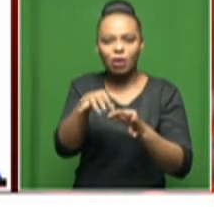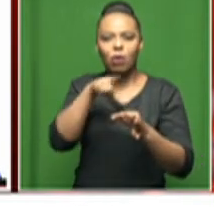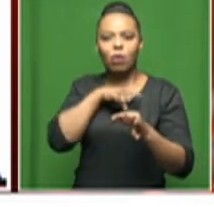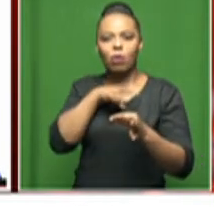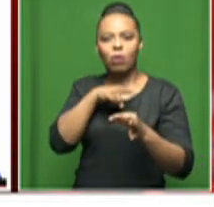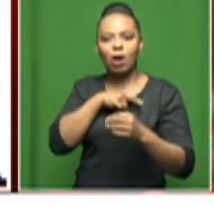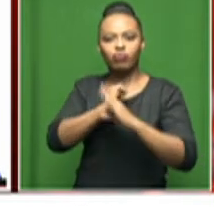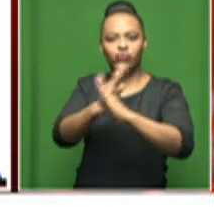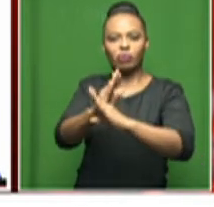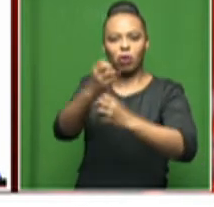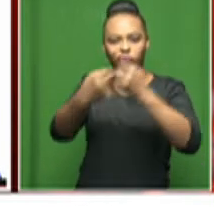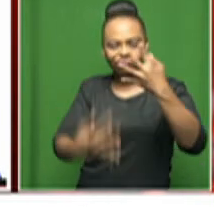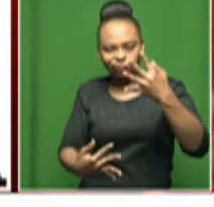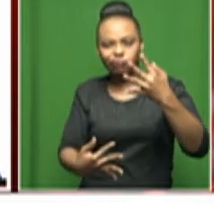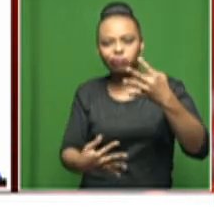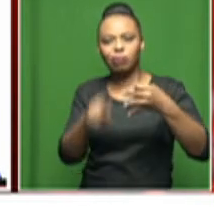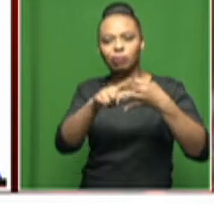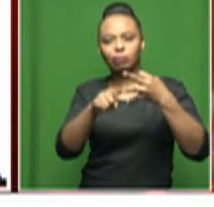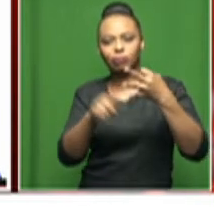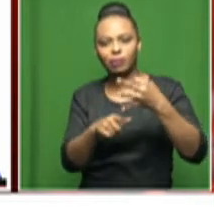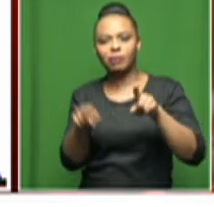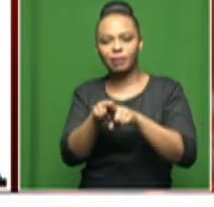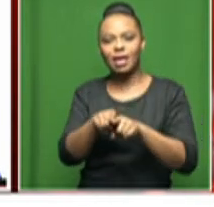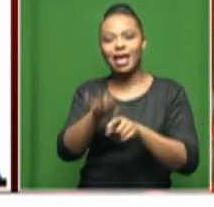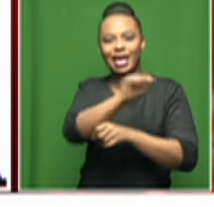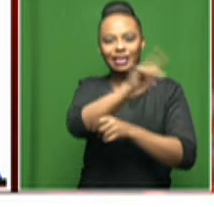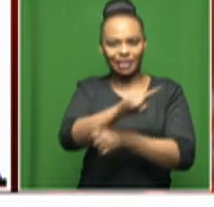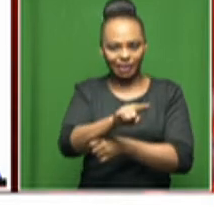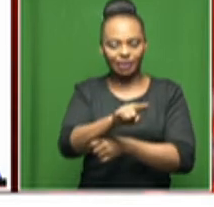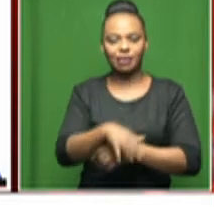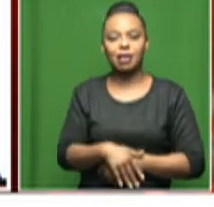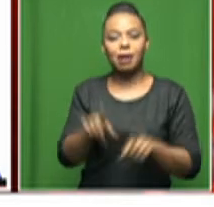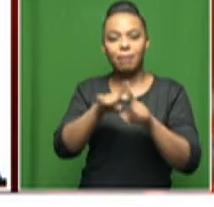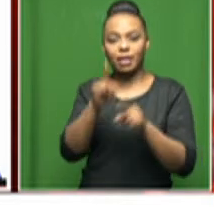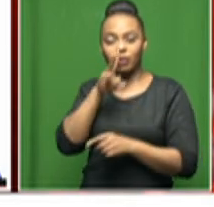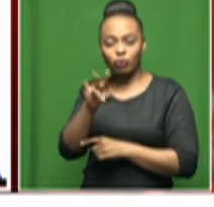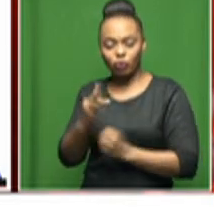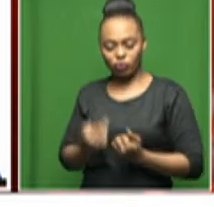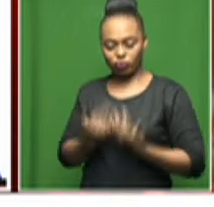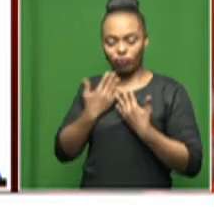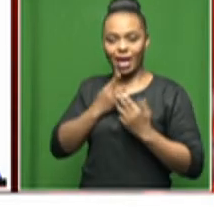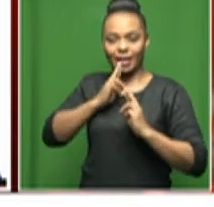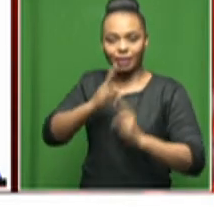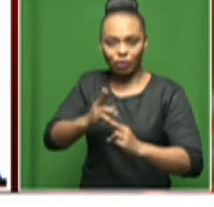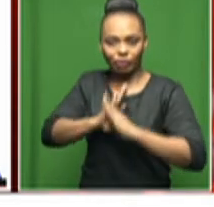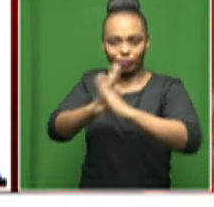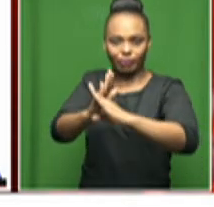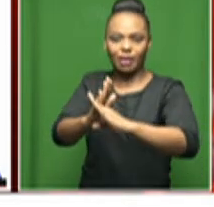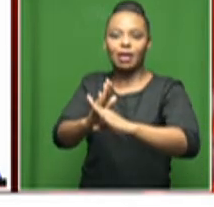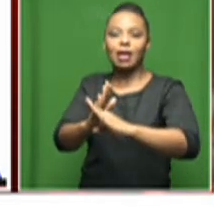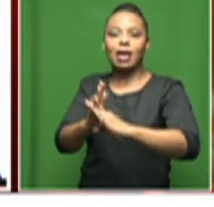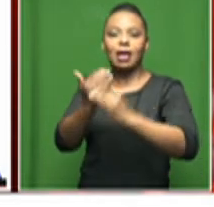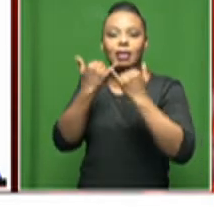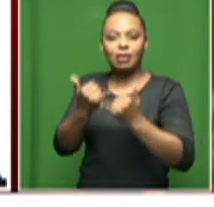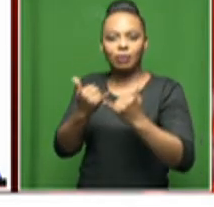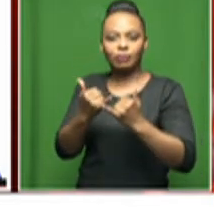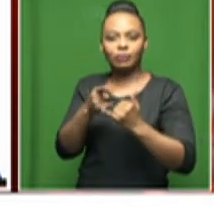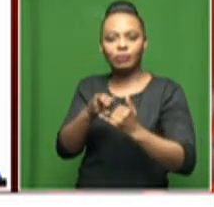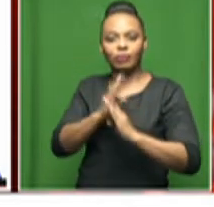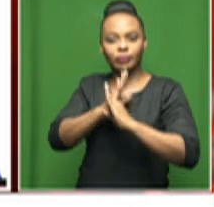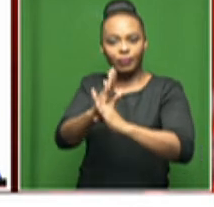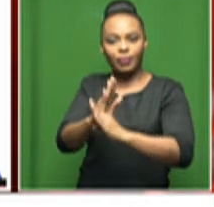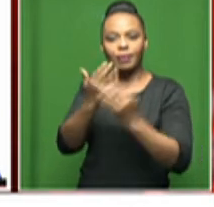of technology as the AstraZeneca vaccine. And when looking at the immune responses of these vaccines after the first dose of vaccine, what